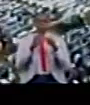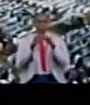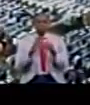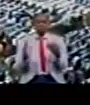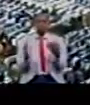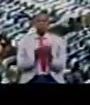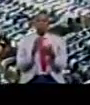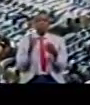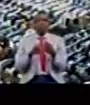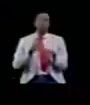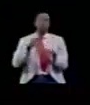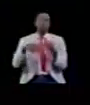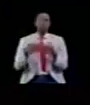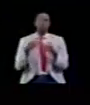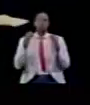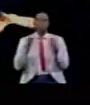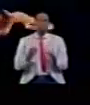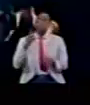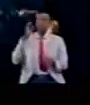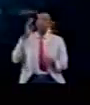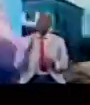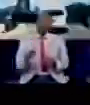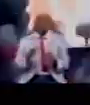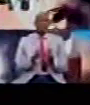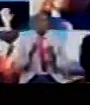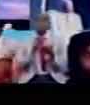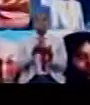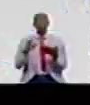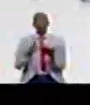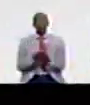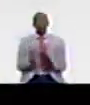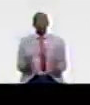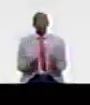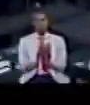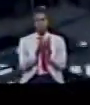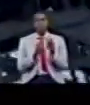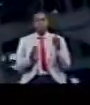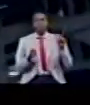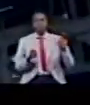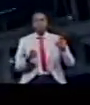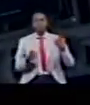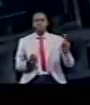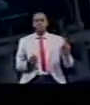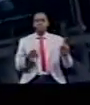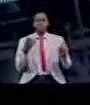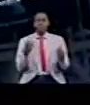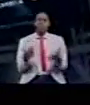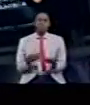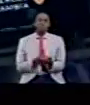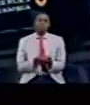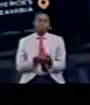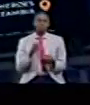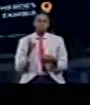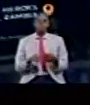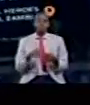prayer. We lift up our eyes to pray, Lord, as we come for you with thanksgiving, O